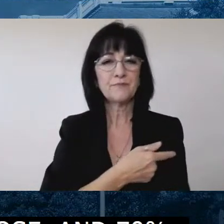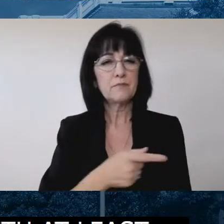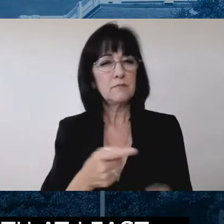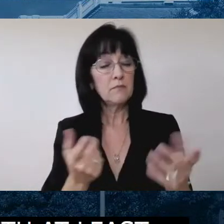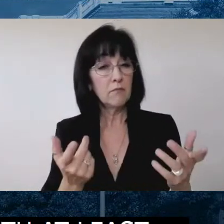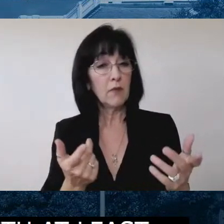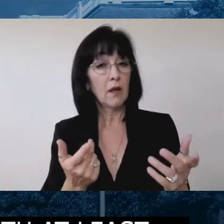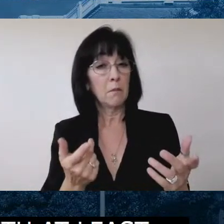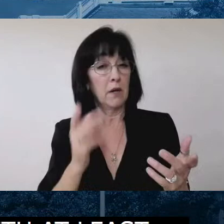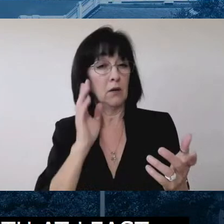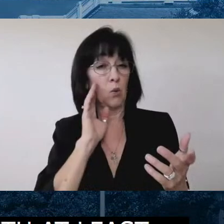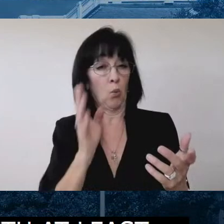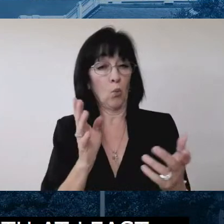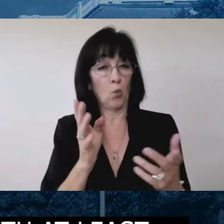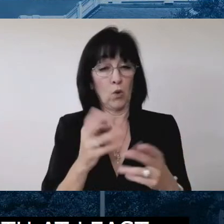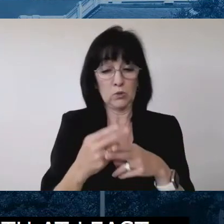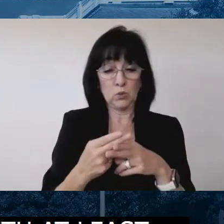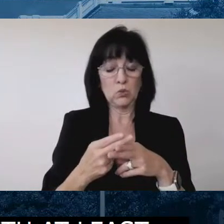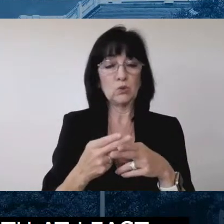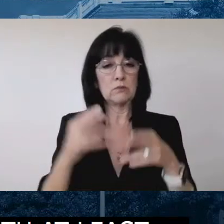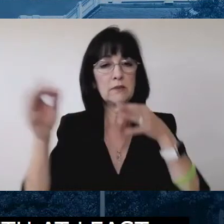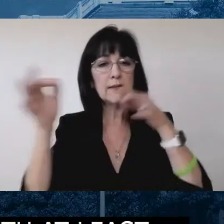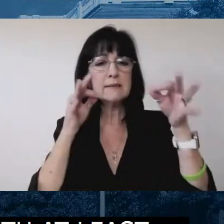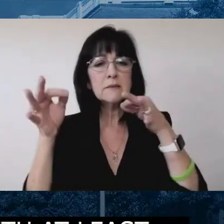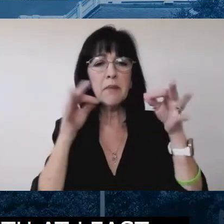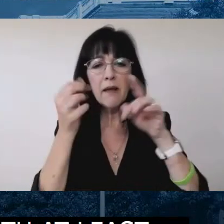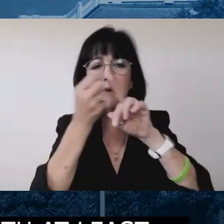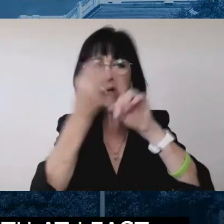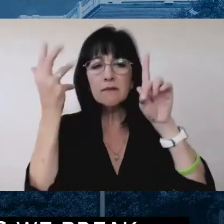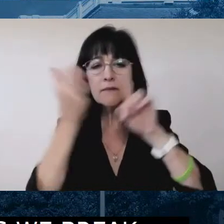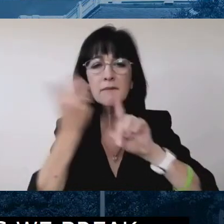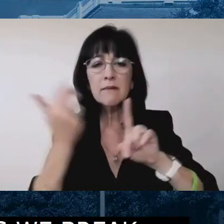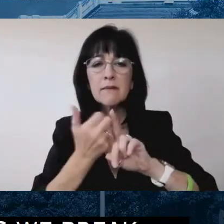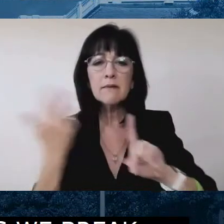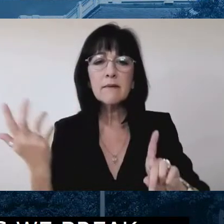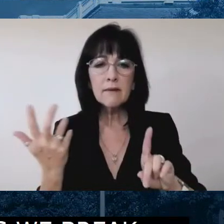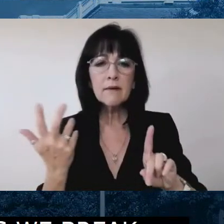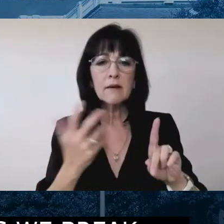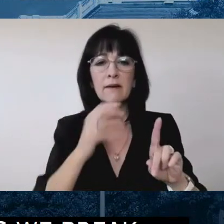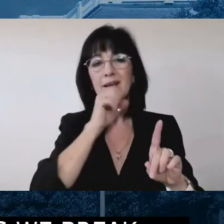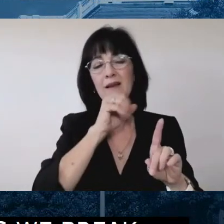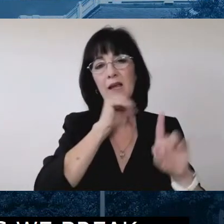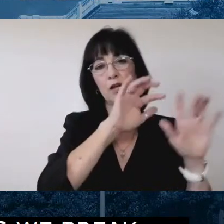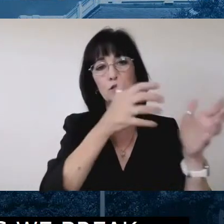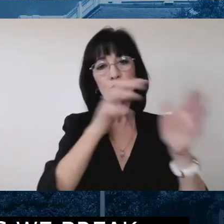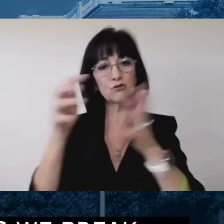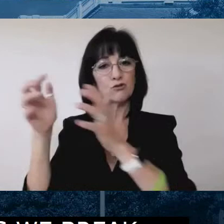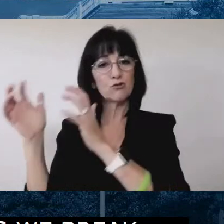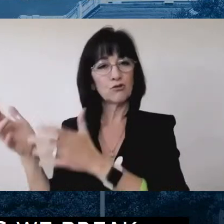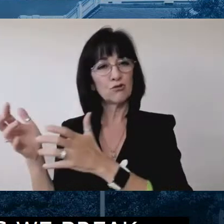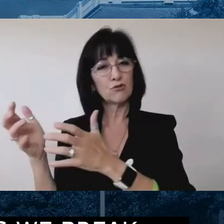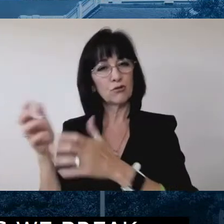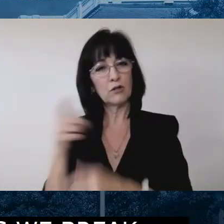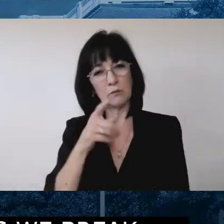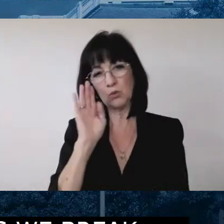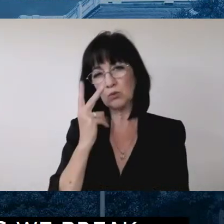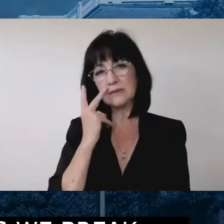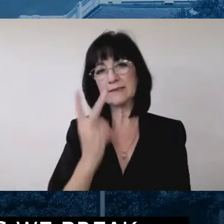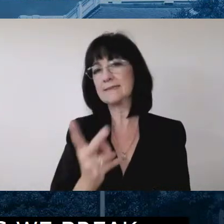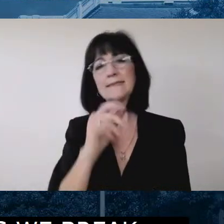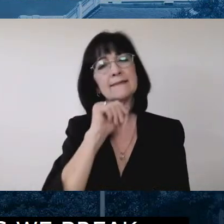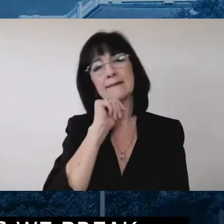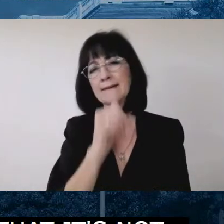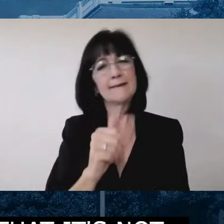those down by age groups, we're going to see that it's not evenly distributed among